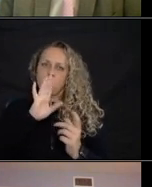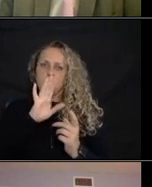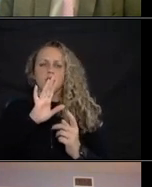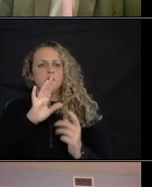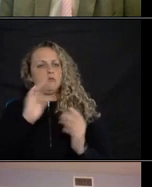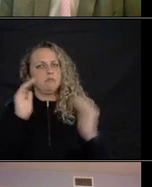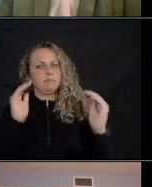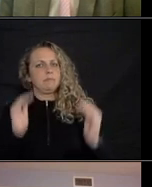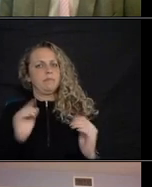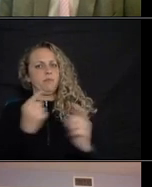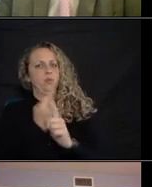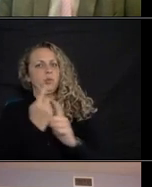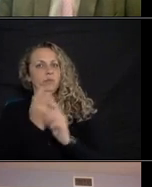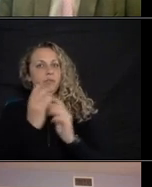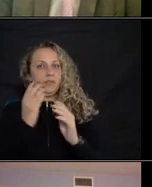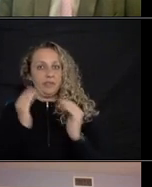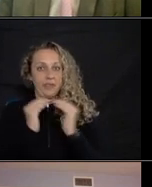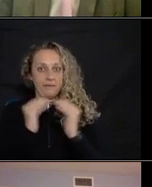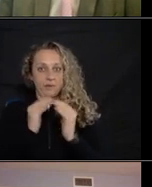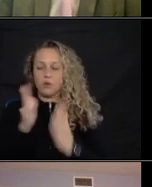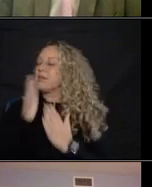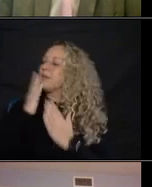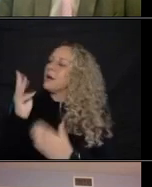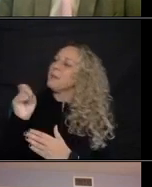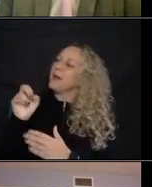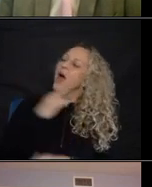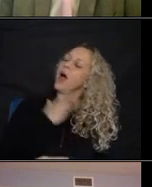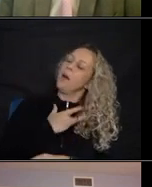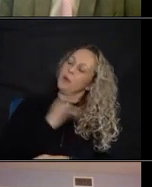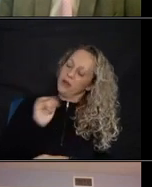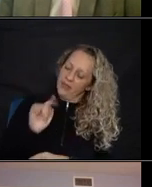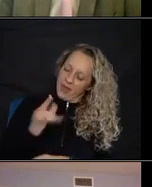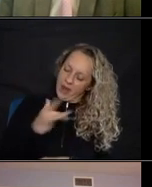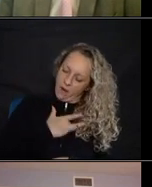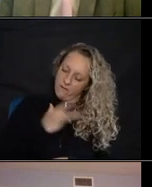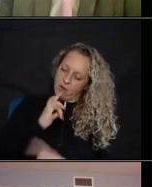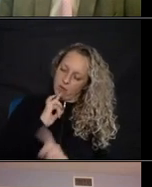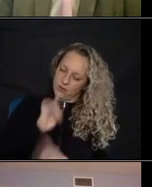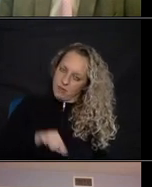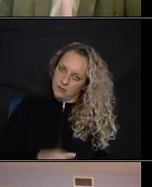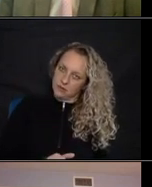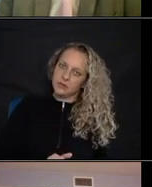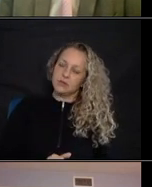level. Thank you, Mayor. I do appreciate that heartfelt response.